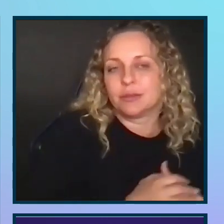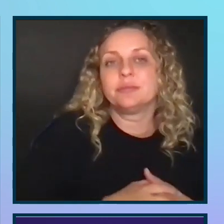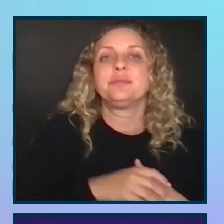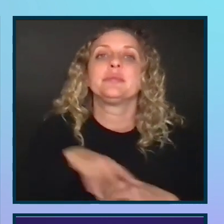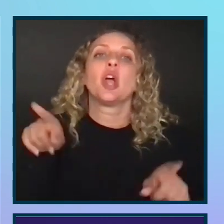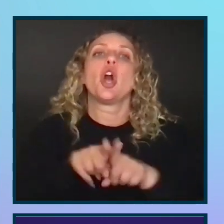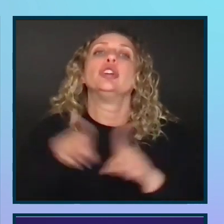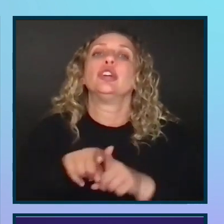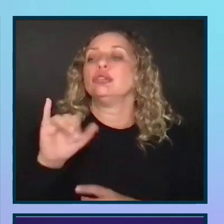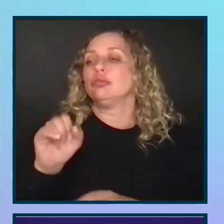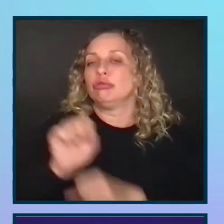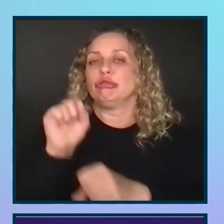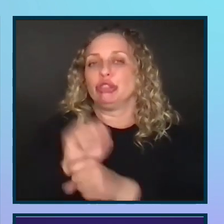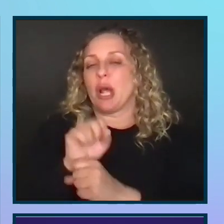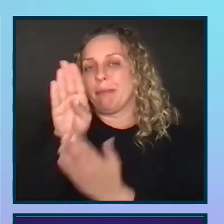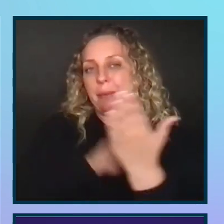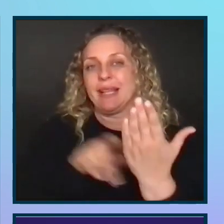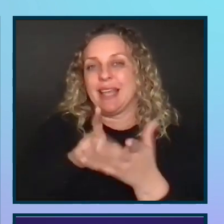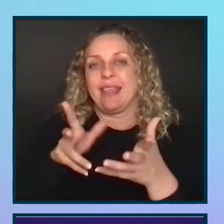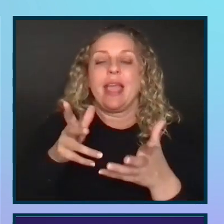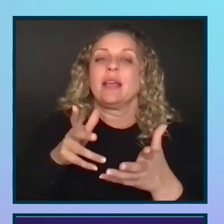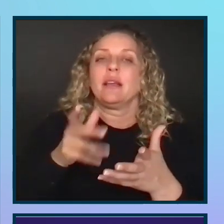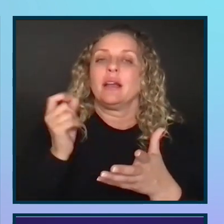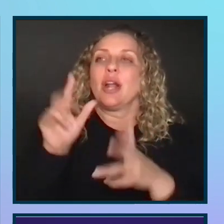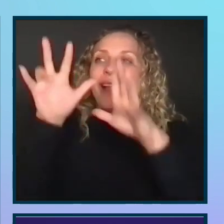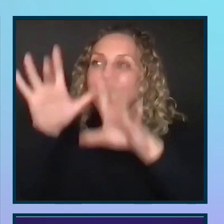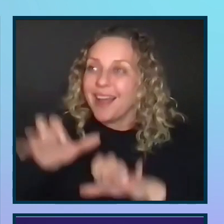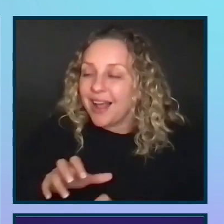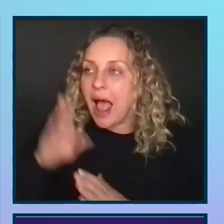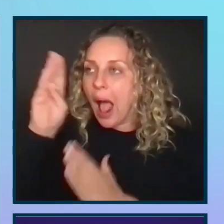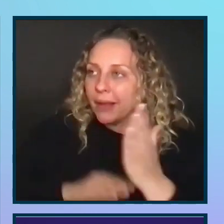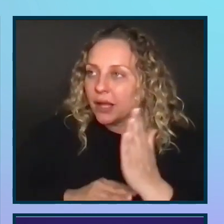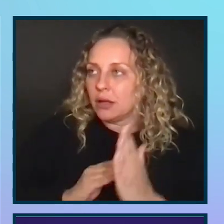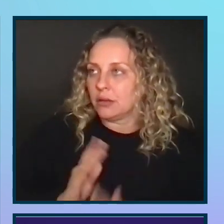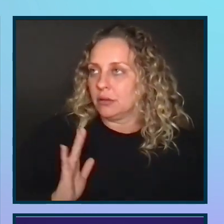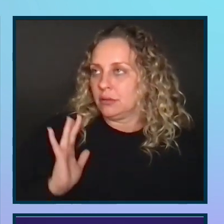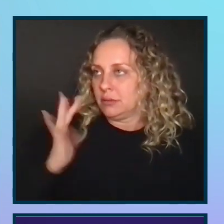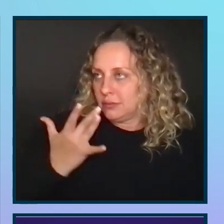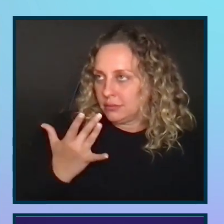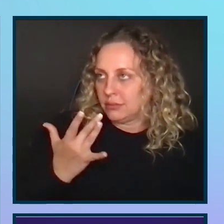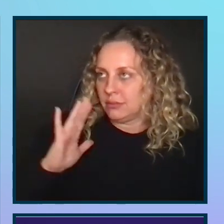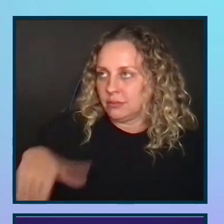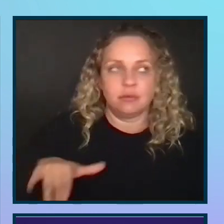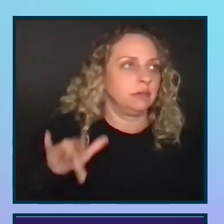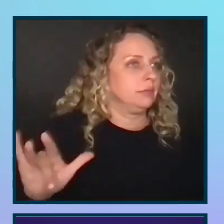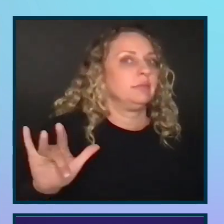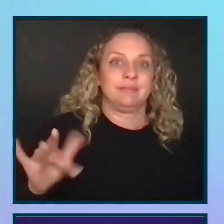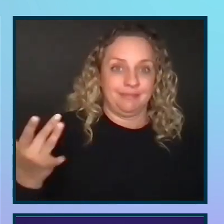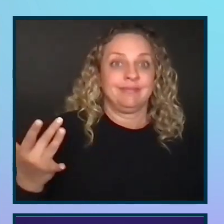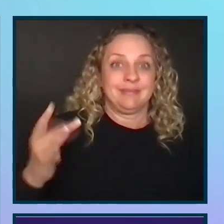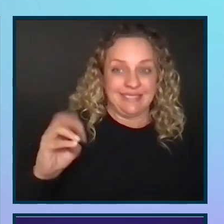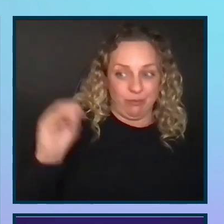of job application seekers, they abandon online job applications because of length or complexity. And when you think about that,